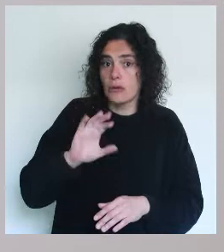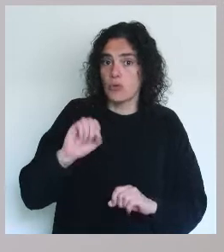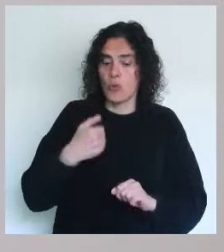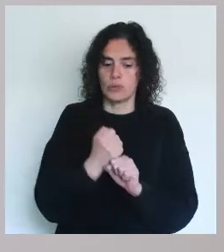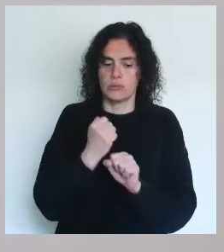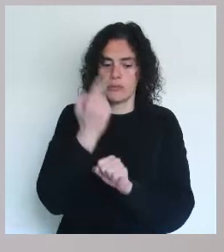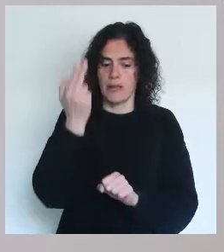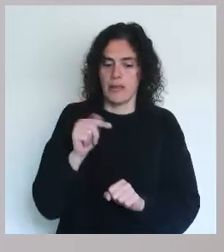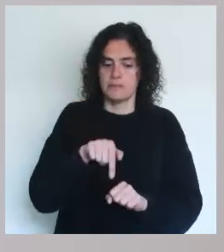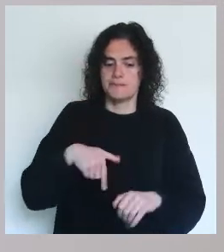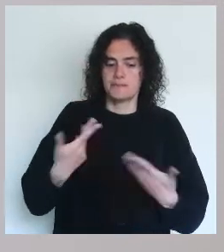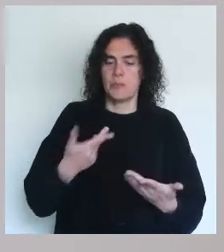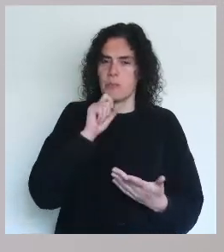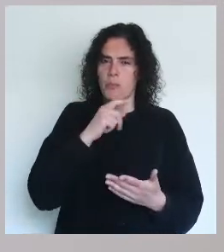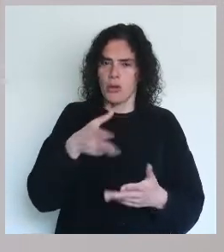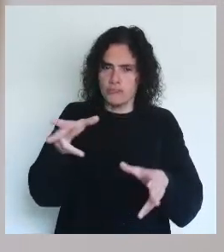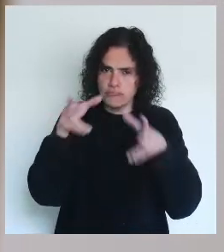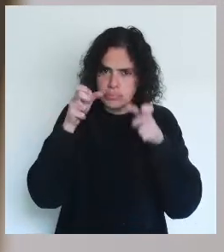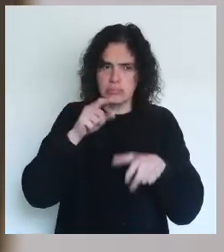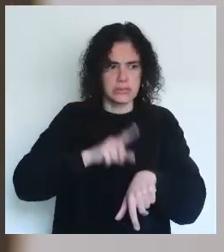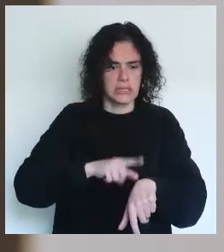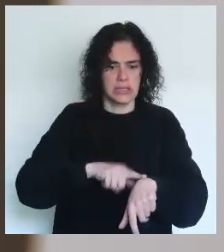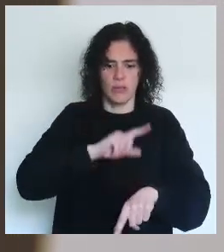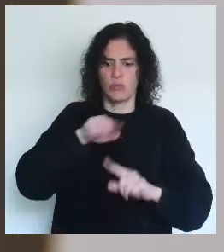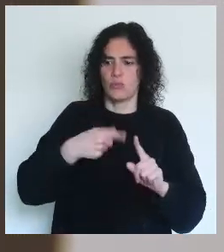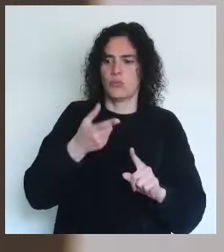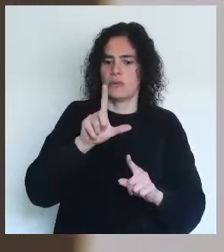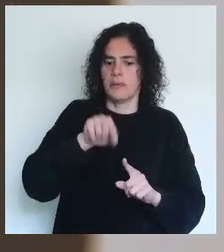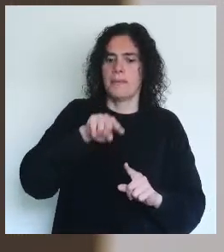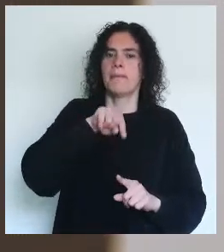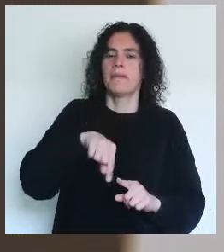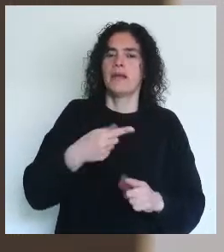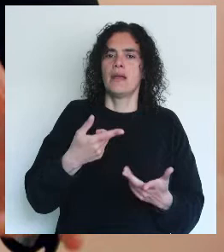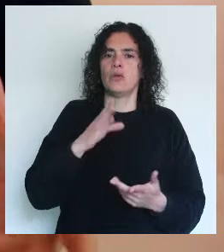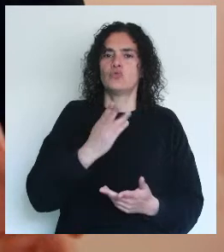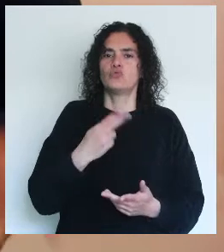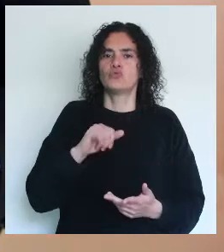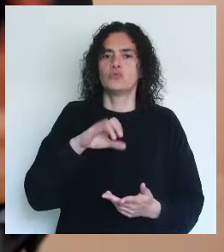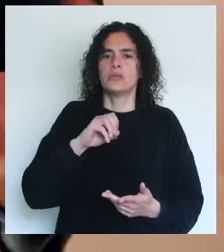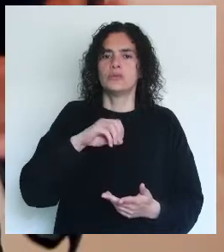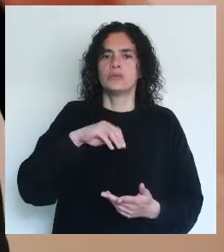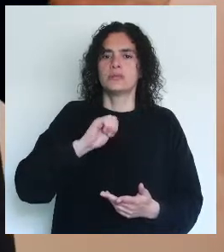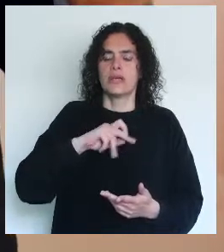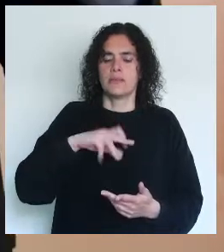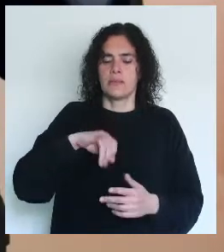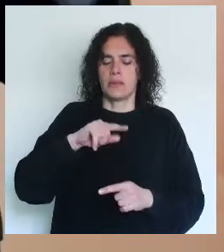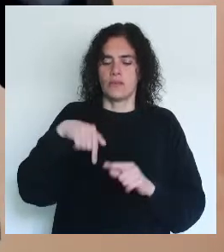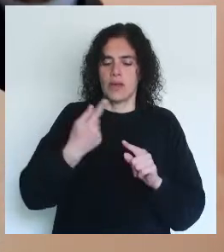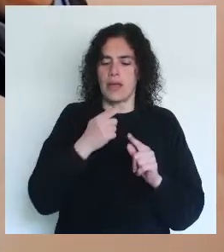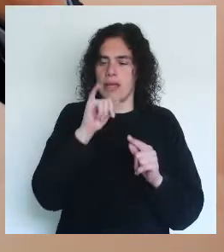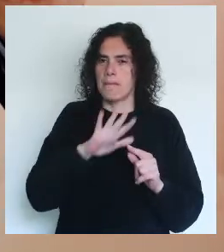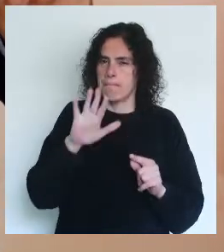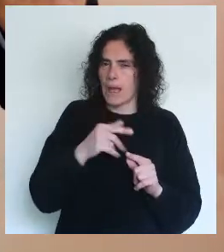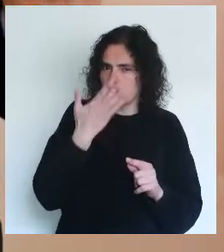can a work of art can capture time? We had that also with the Giuliano Sarmento images and the kind